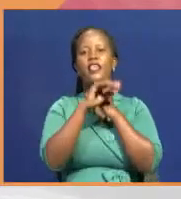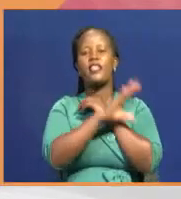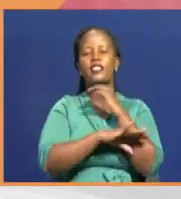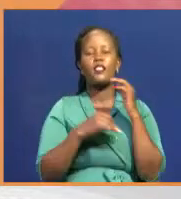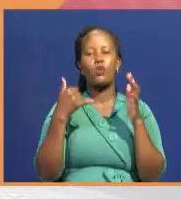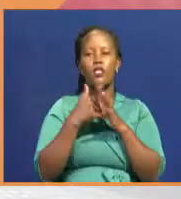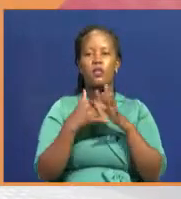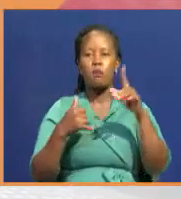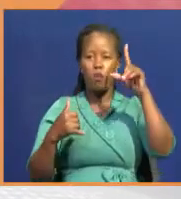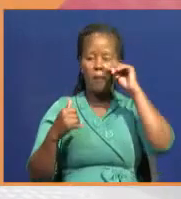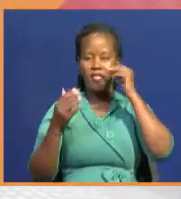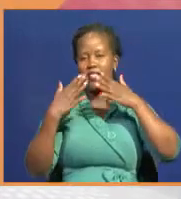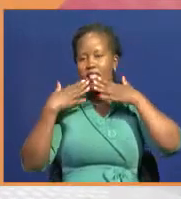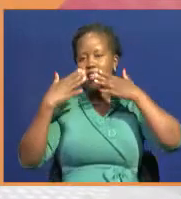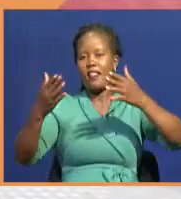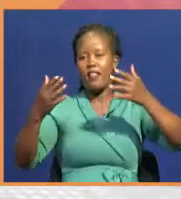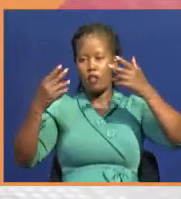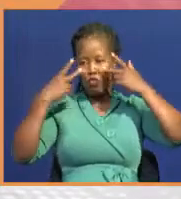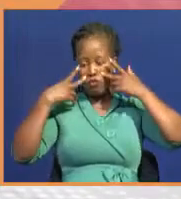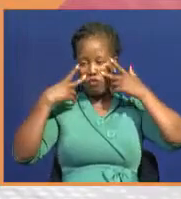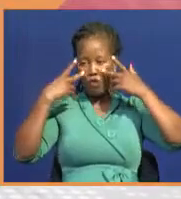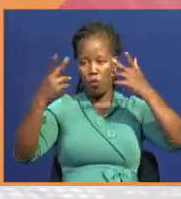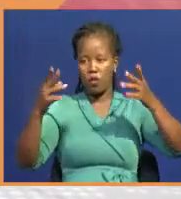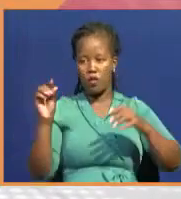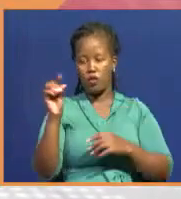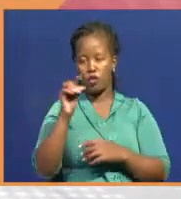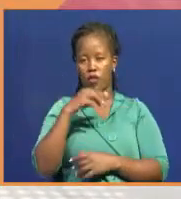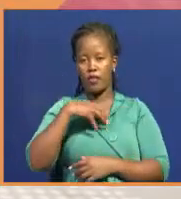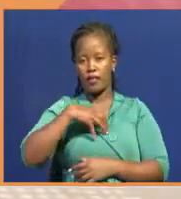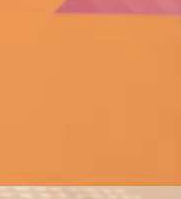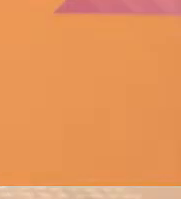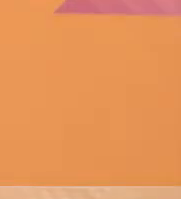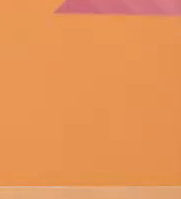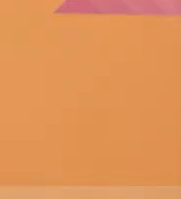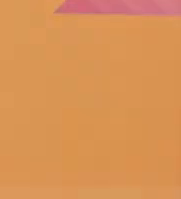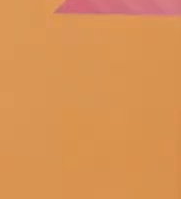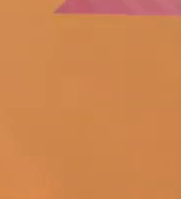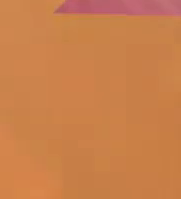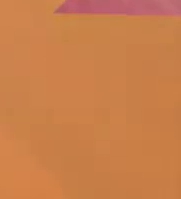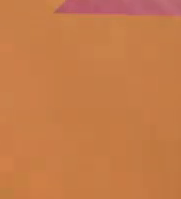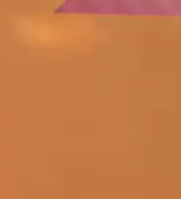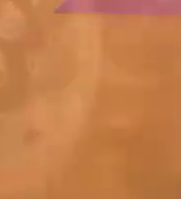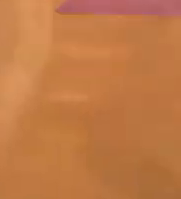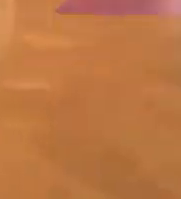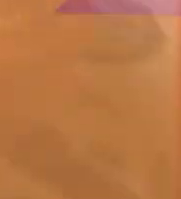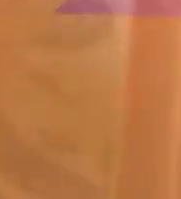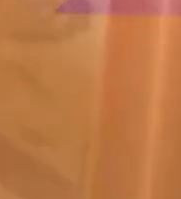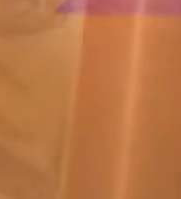Mombasa. Thank you so much for watching this first hour. Back in a while. Thank you.